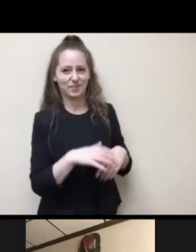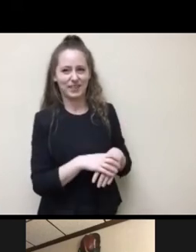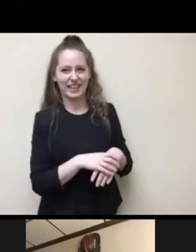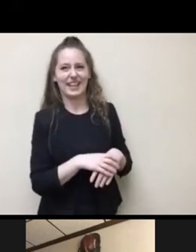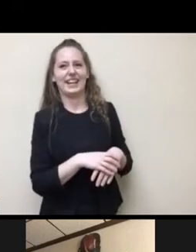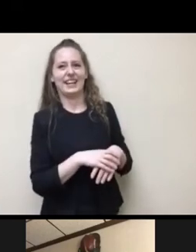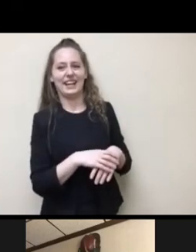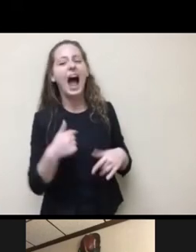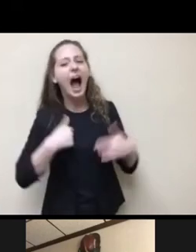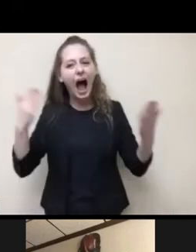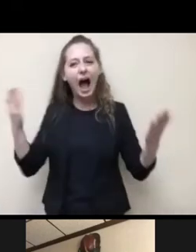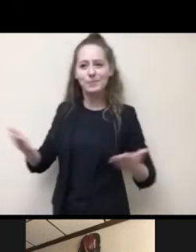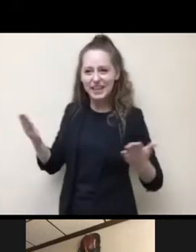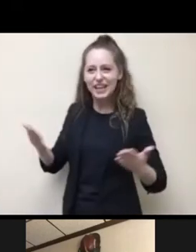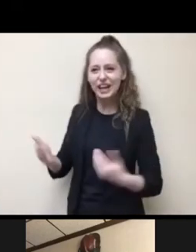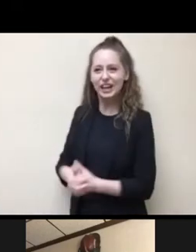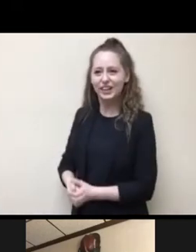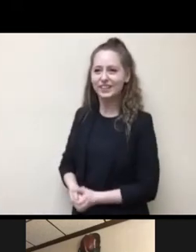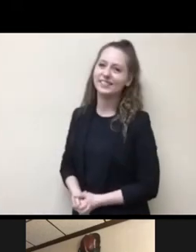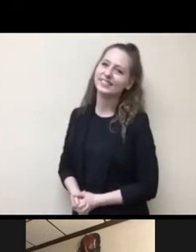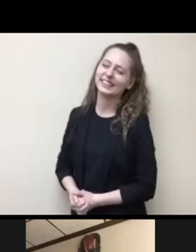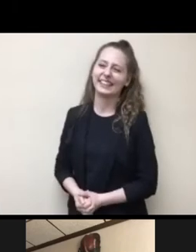I'm here.